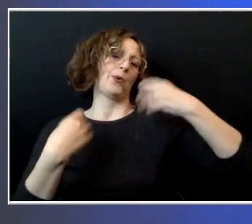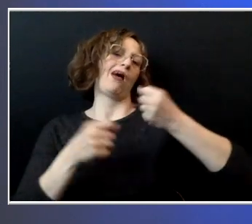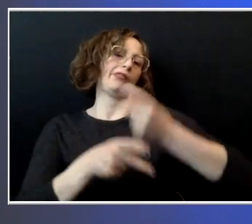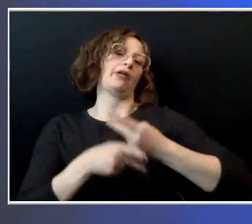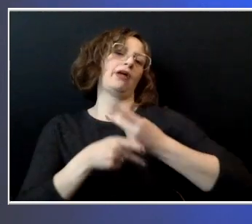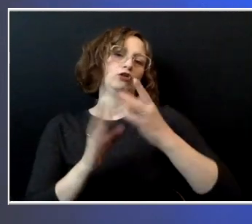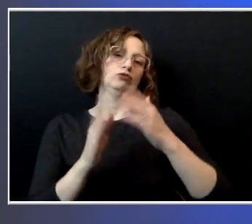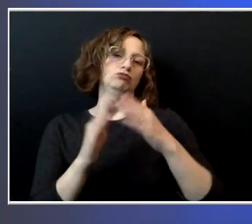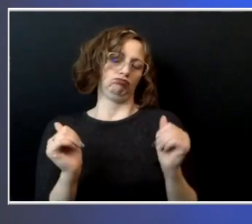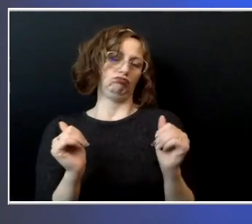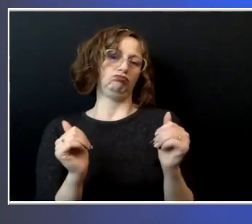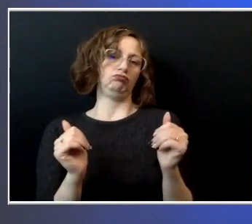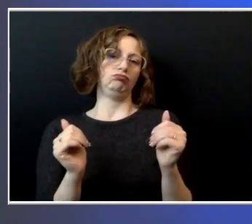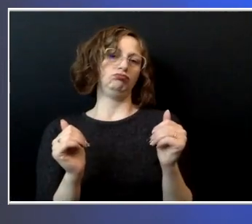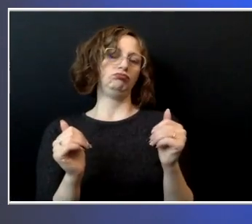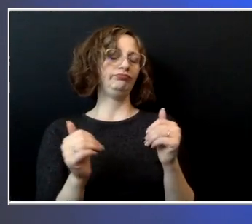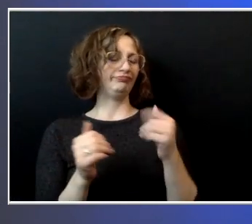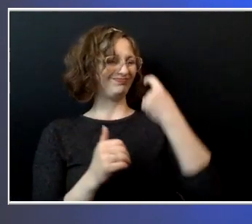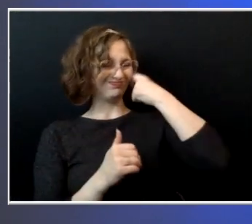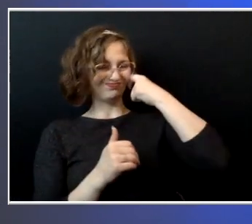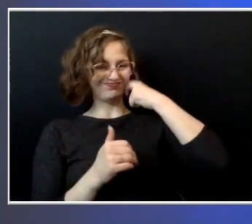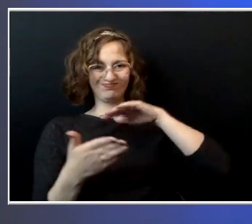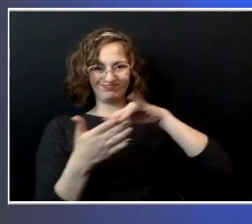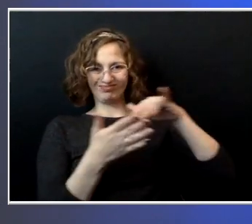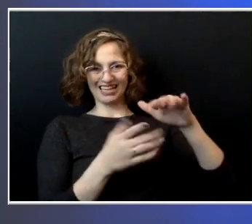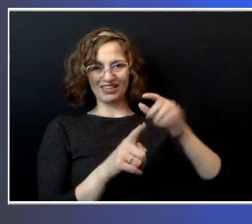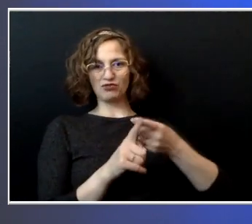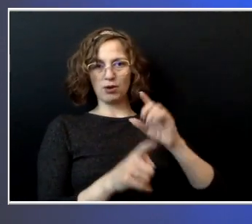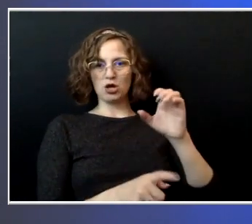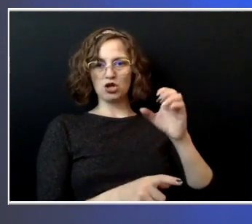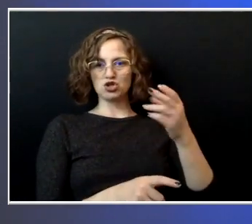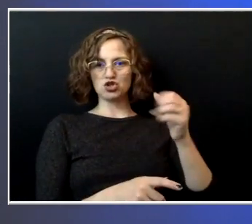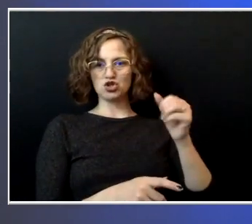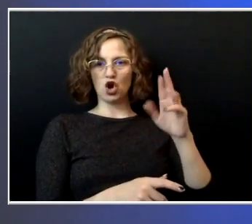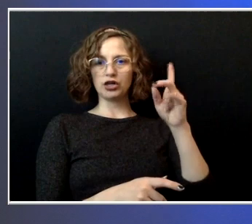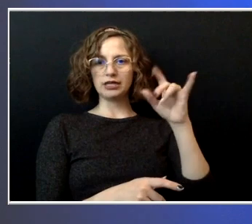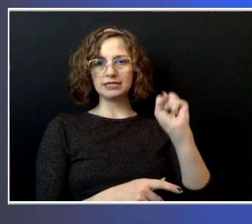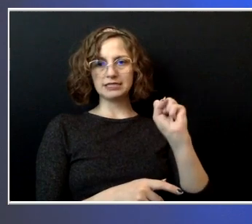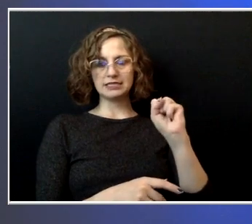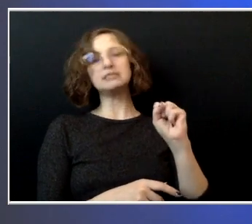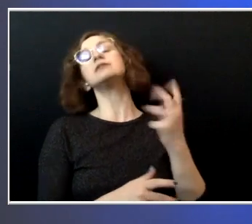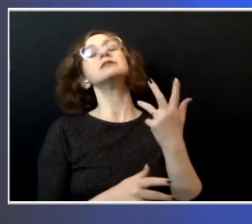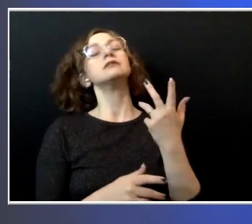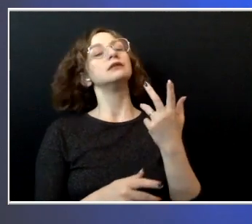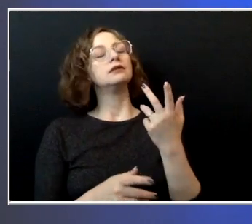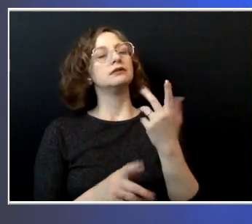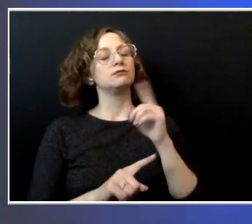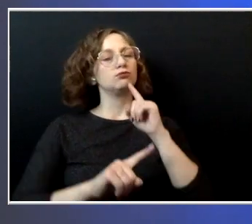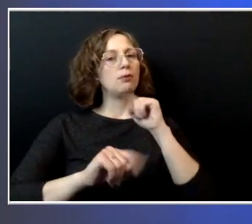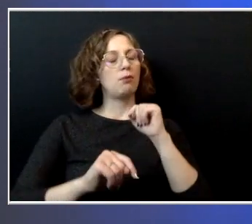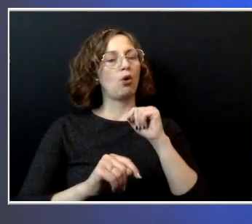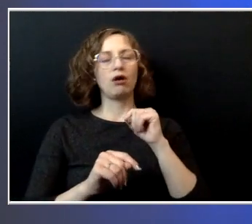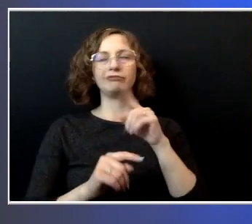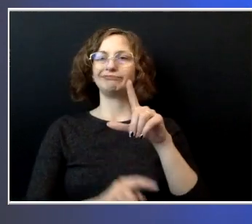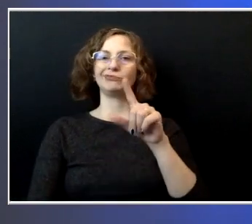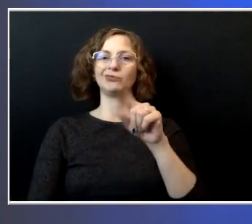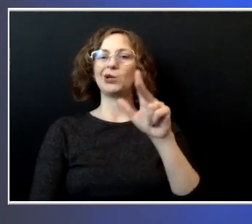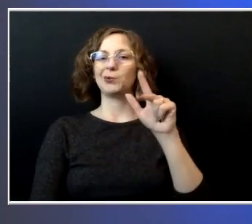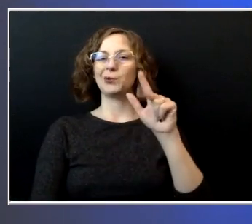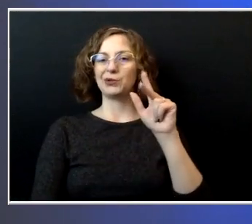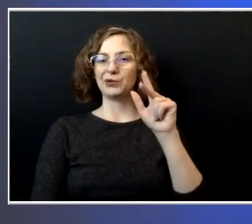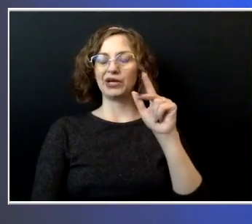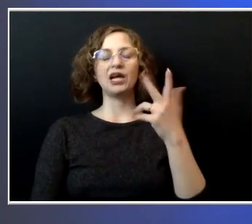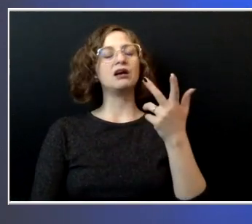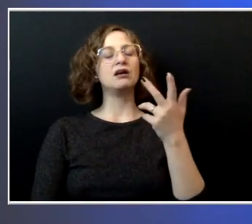know from a recent study that Chartis did for the National Health Association, the report that came out in 2023, that about 50% of women that live